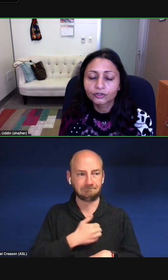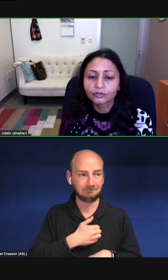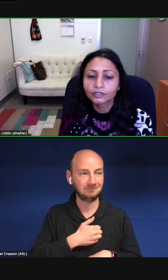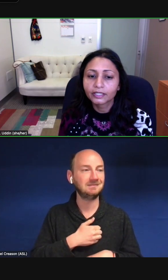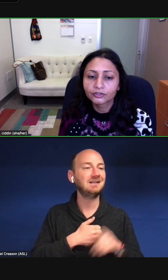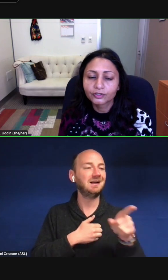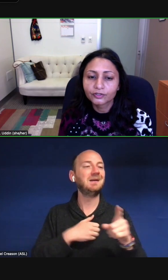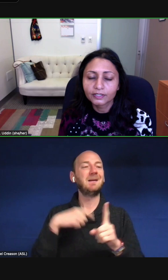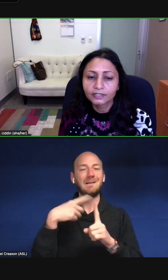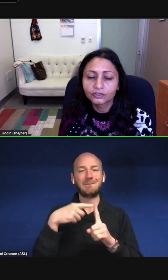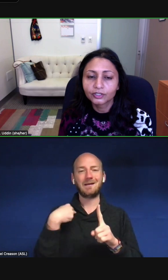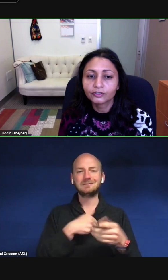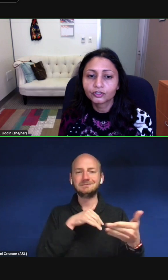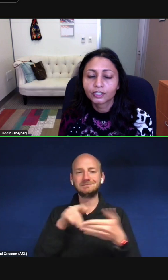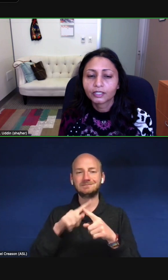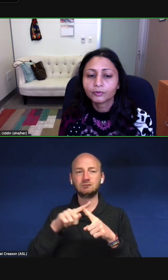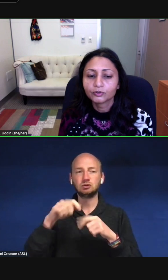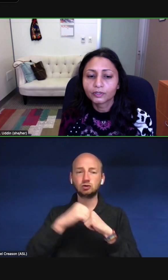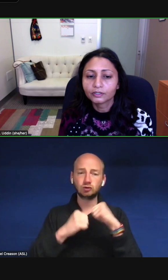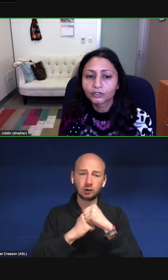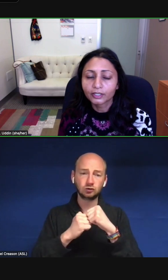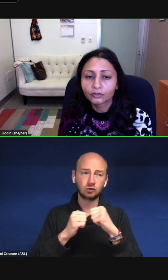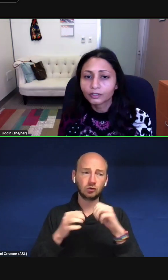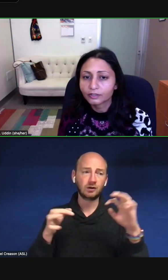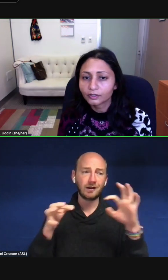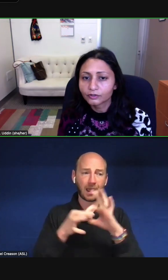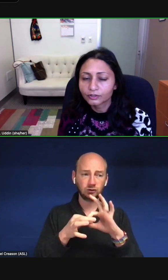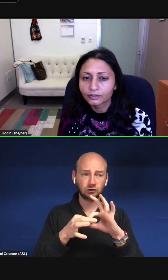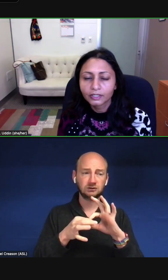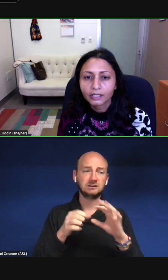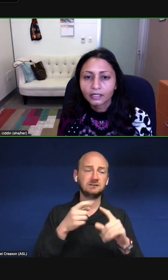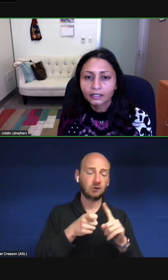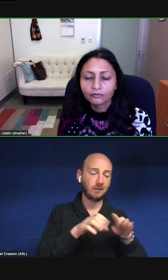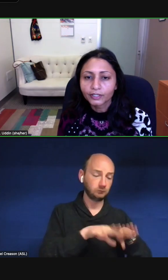at structural connections as they change between childhood and